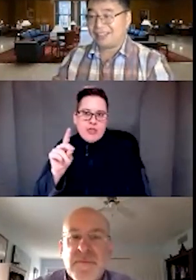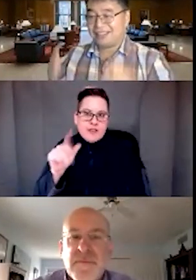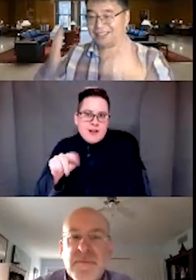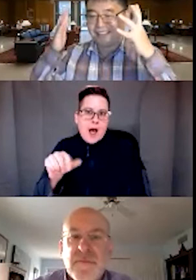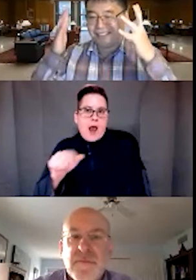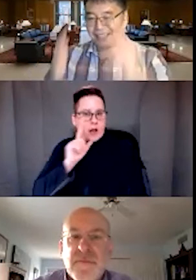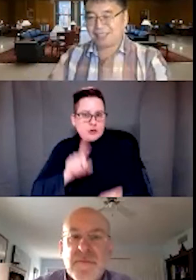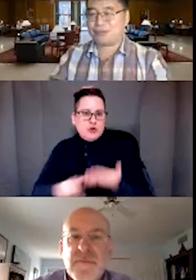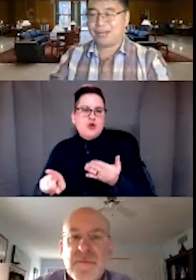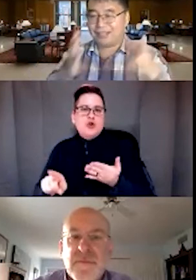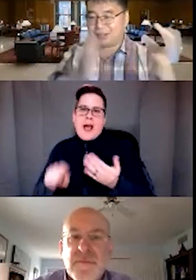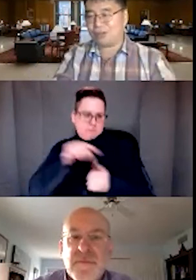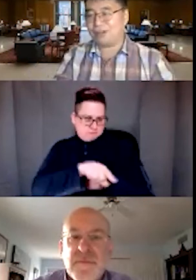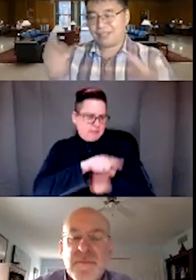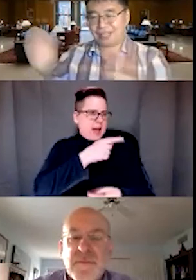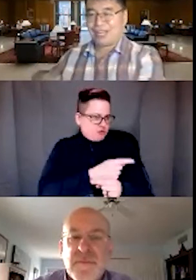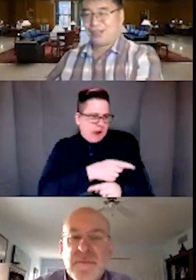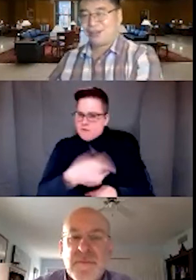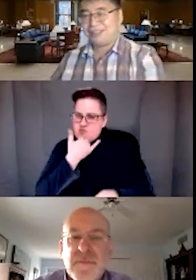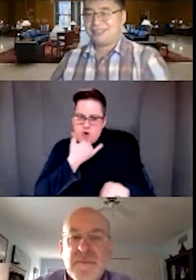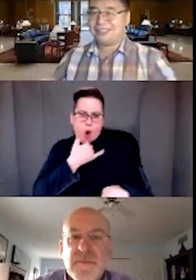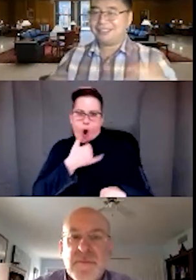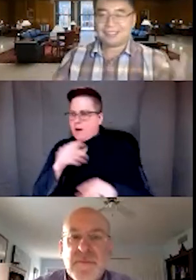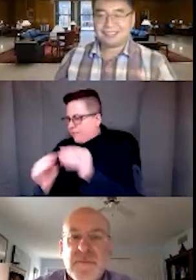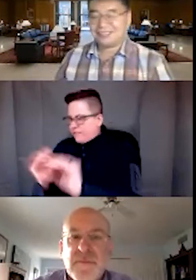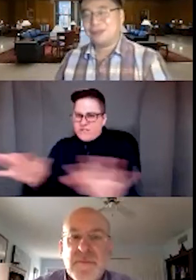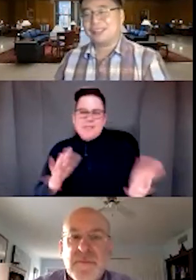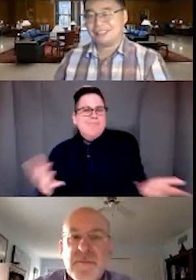say, that's right, that's wrong, that's accurate.